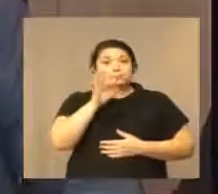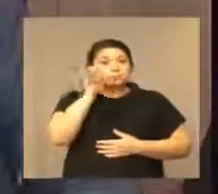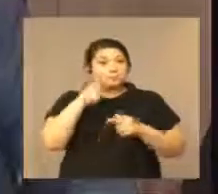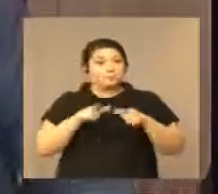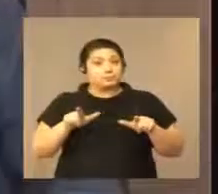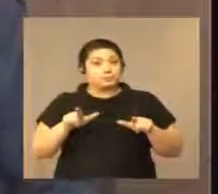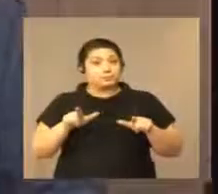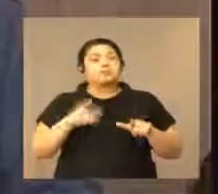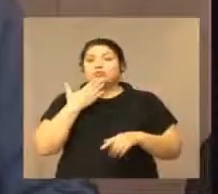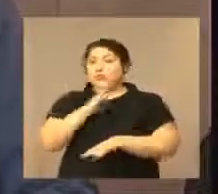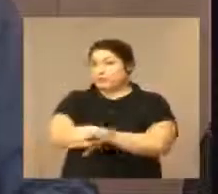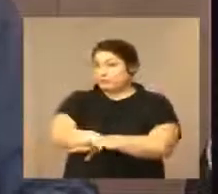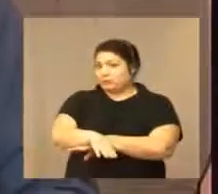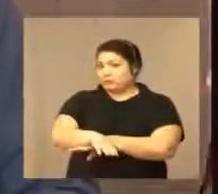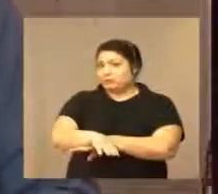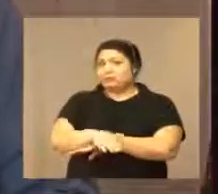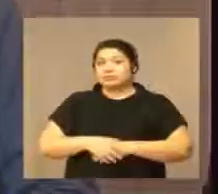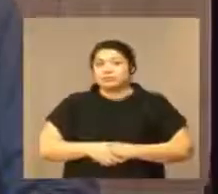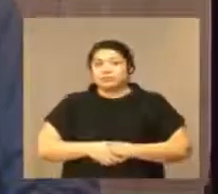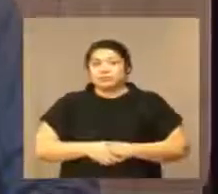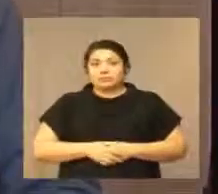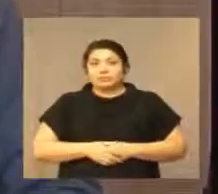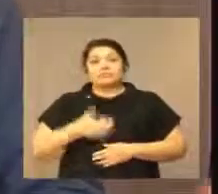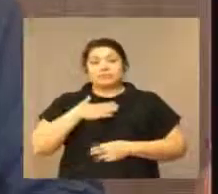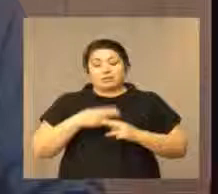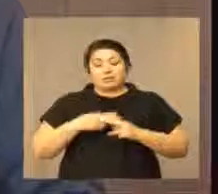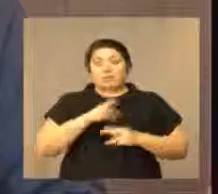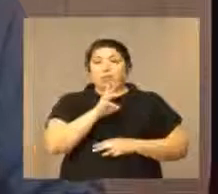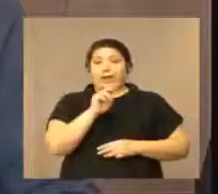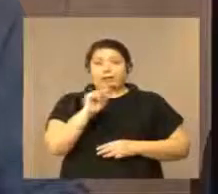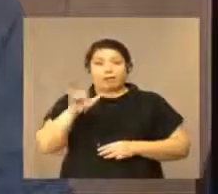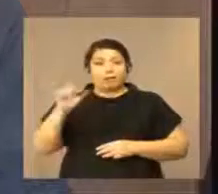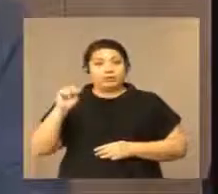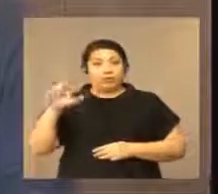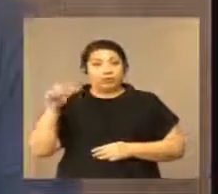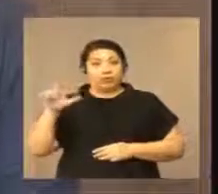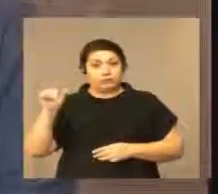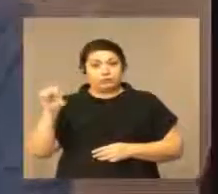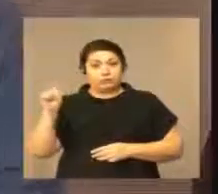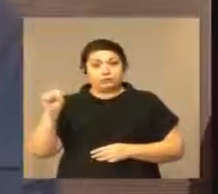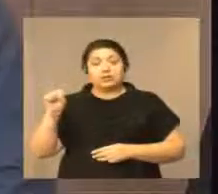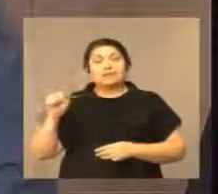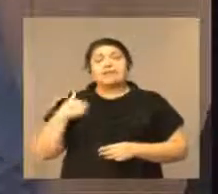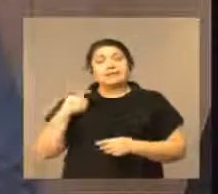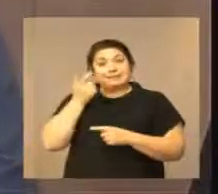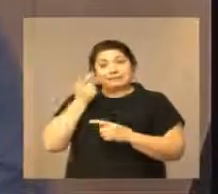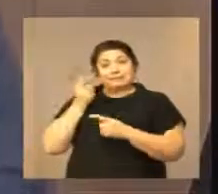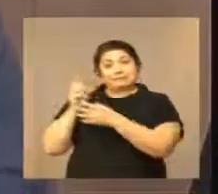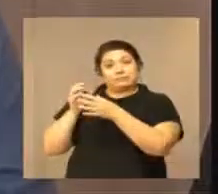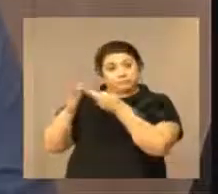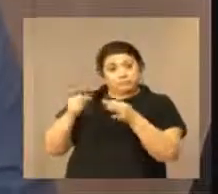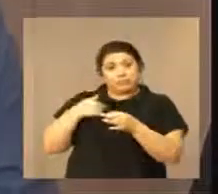Good afternoon. No, Wendell Nicholas Lewis. My name is Wendell Nicholas, and as was mentioned, I chair